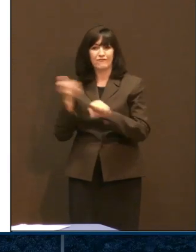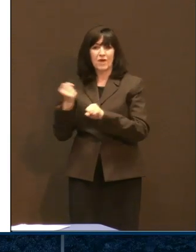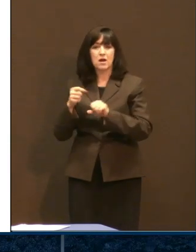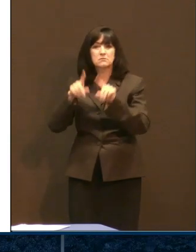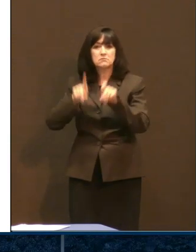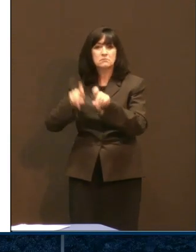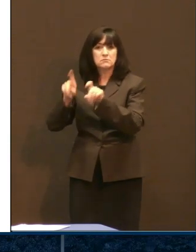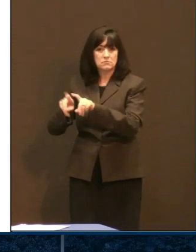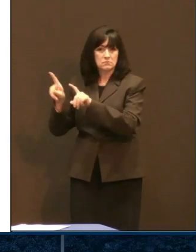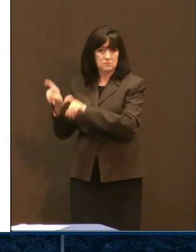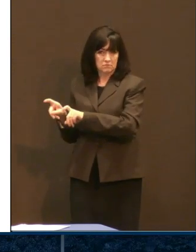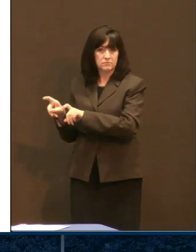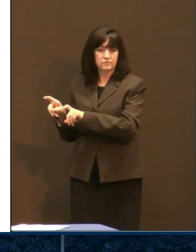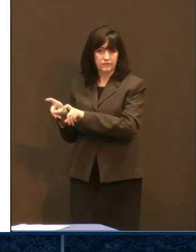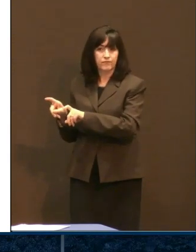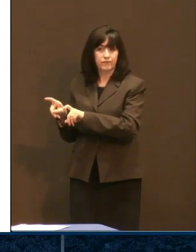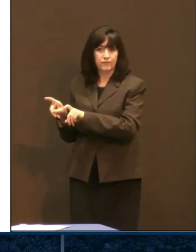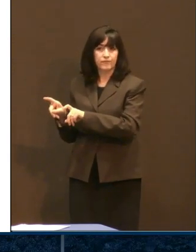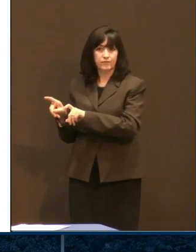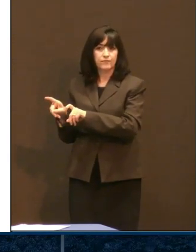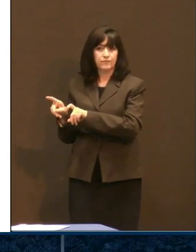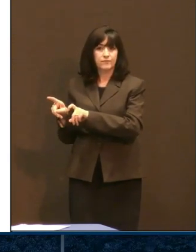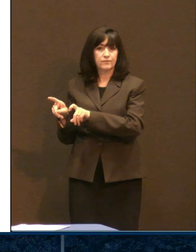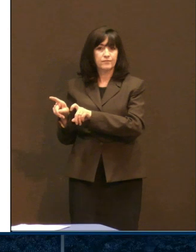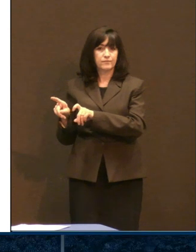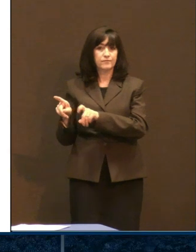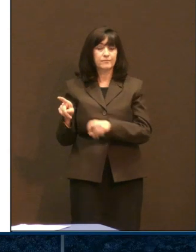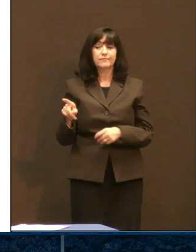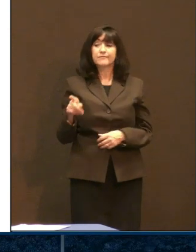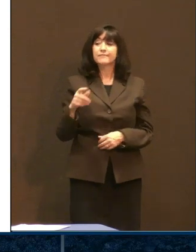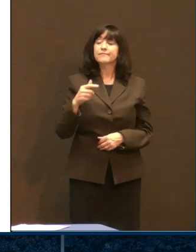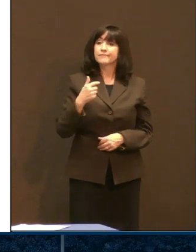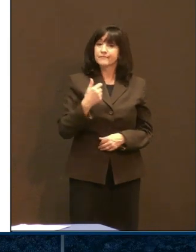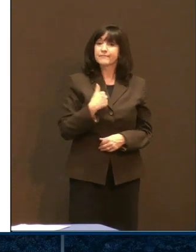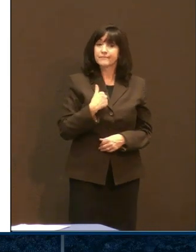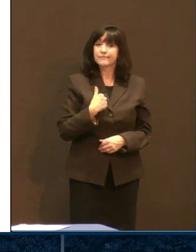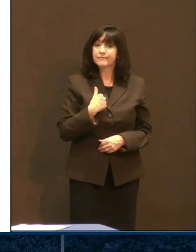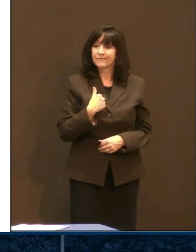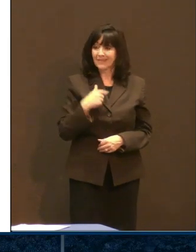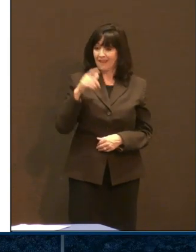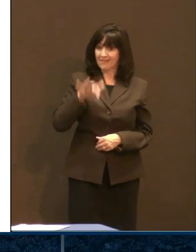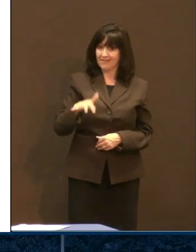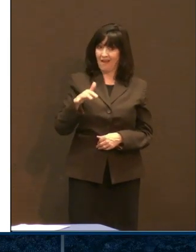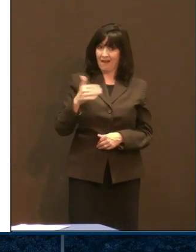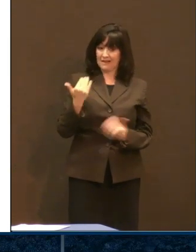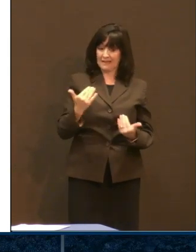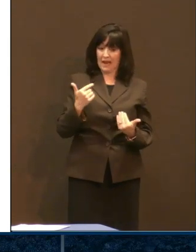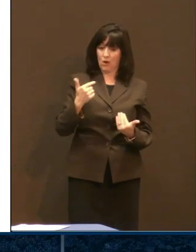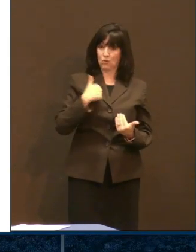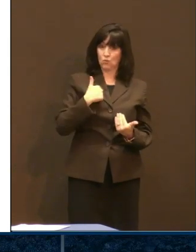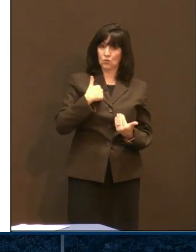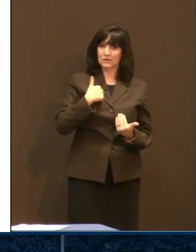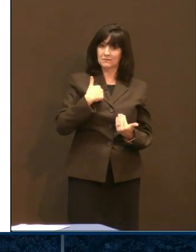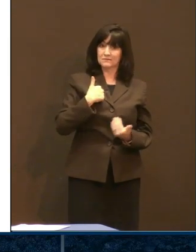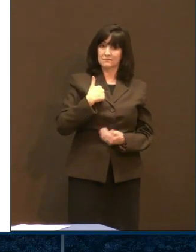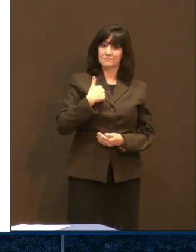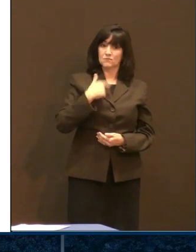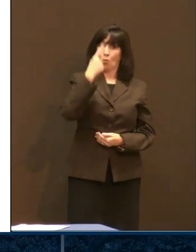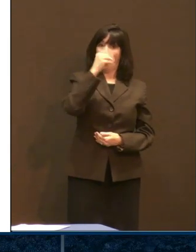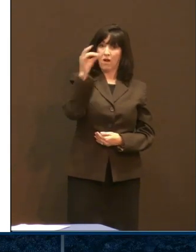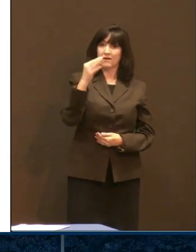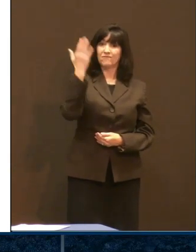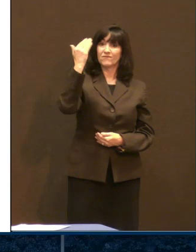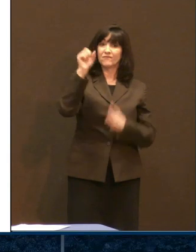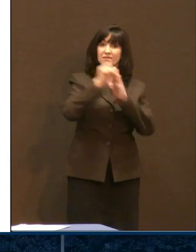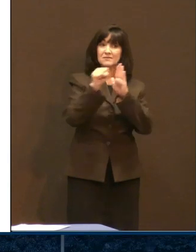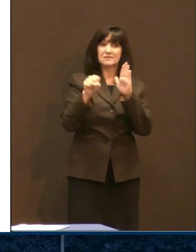Sussex County. We've not been able to be number 15 in the country without the partnership from the hospitals. In fact, they're the backbone of it,